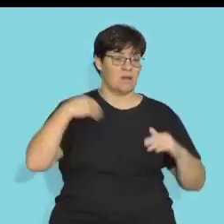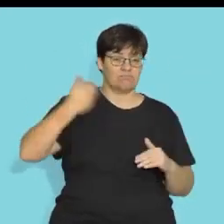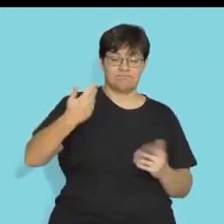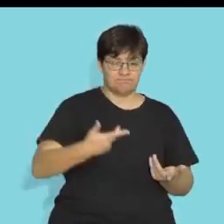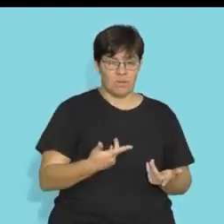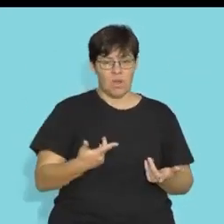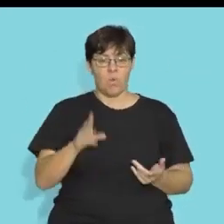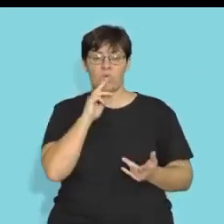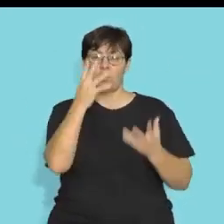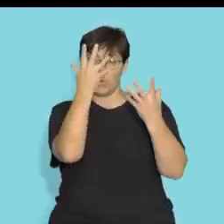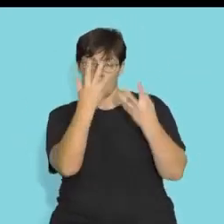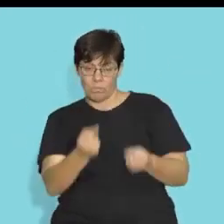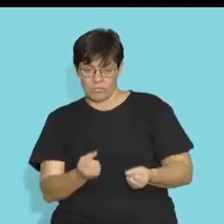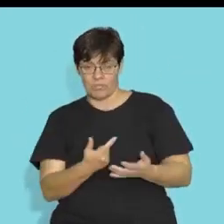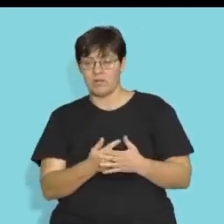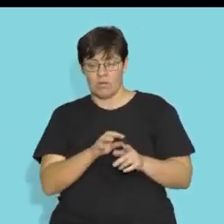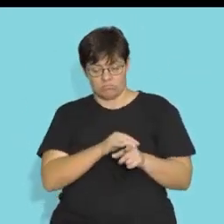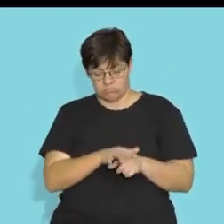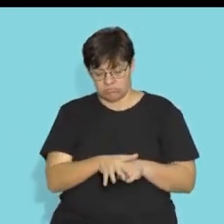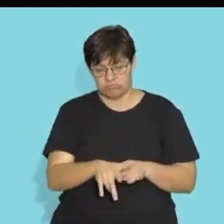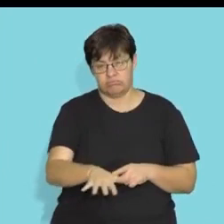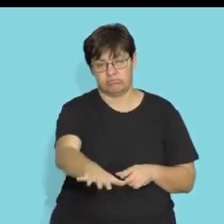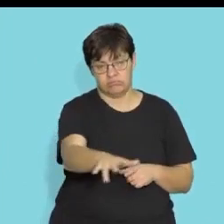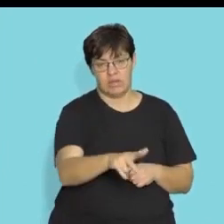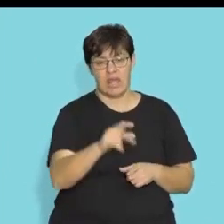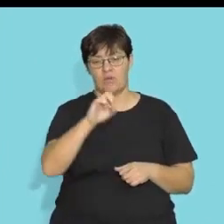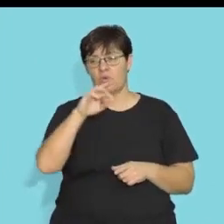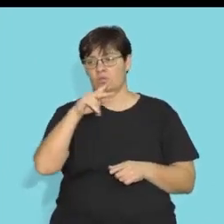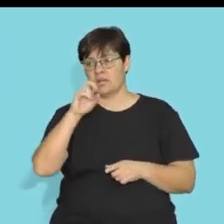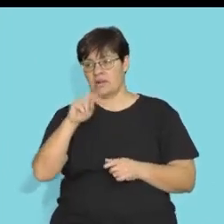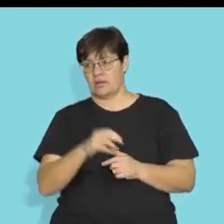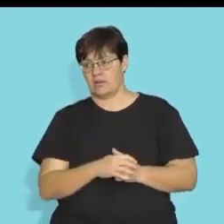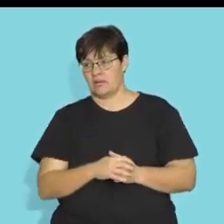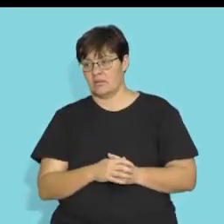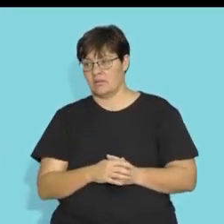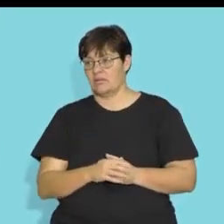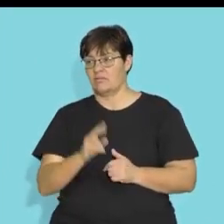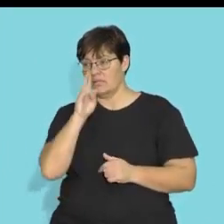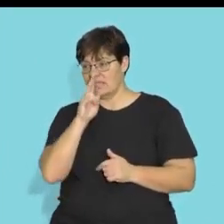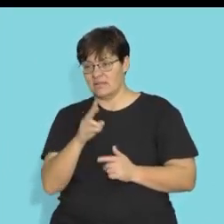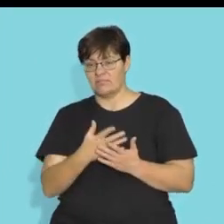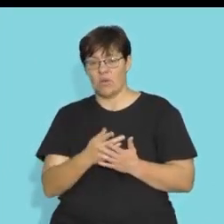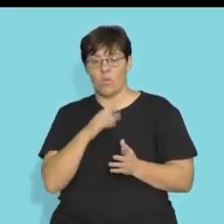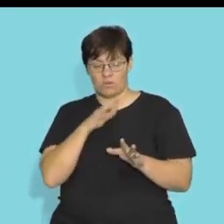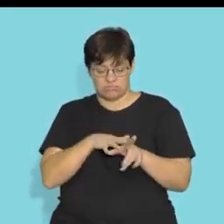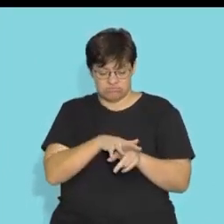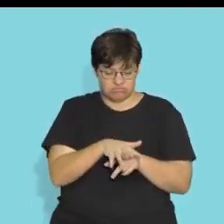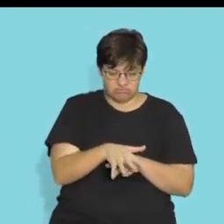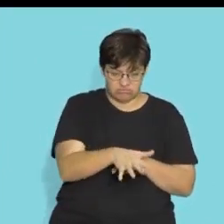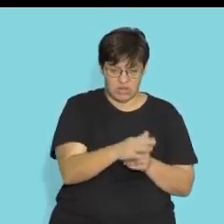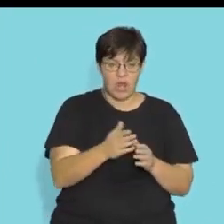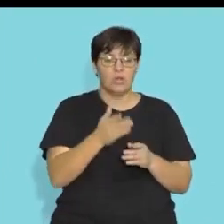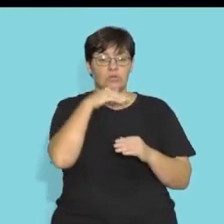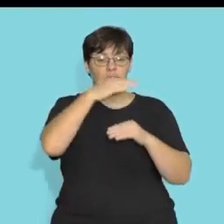stable rains, instead of water being soaked up, we find that now increases runoff and erosion. So when water runs off